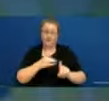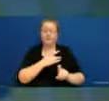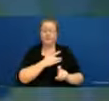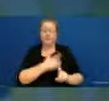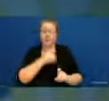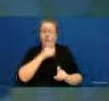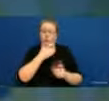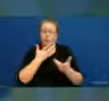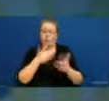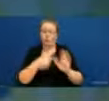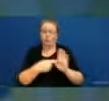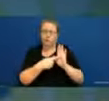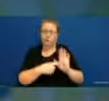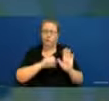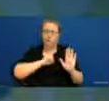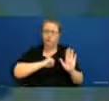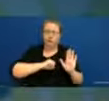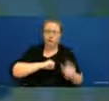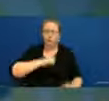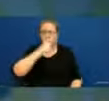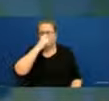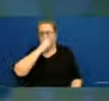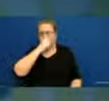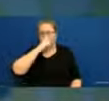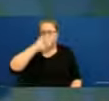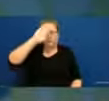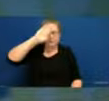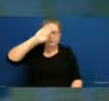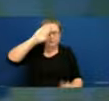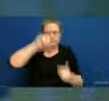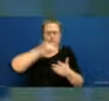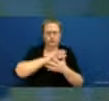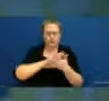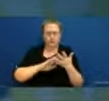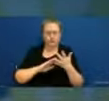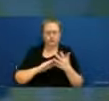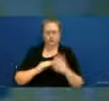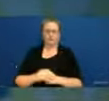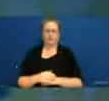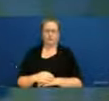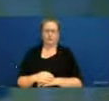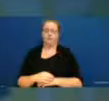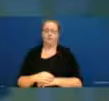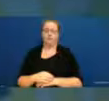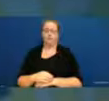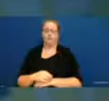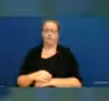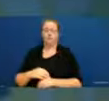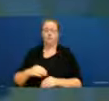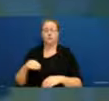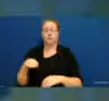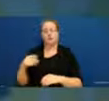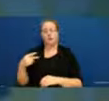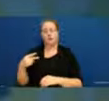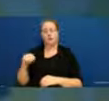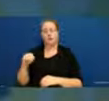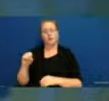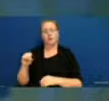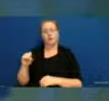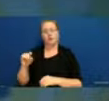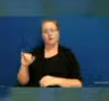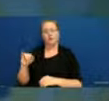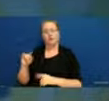our positivity rate is now about 5.4%. Today it was just under 5%. And that